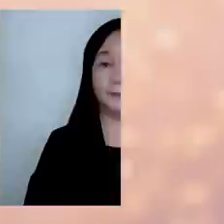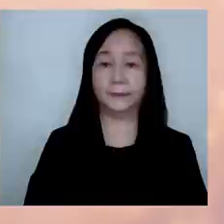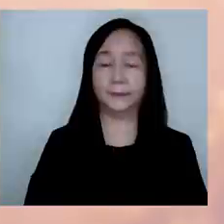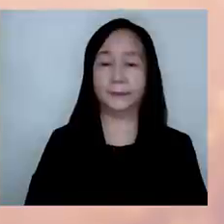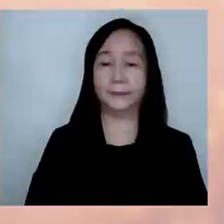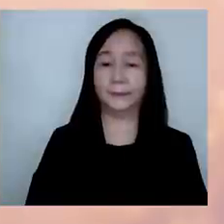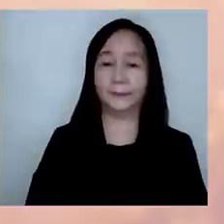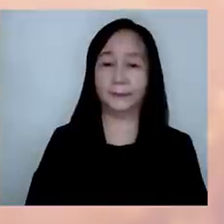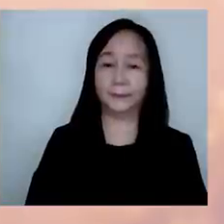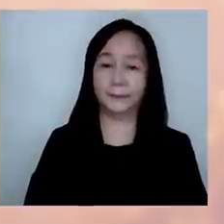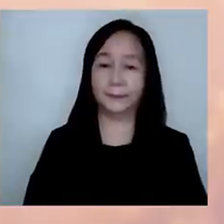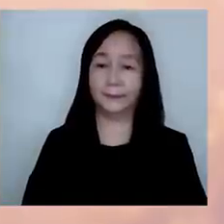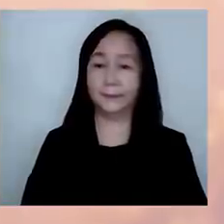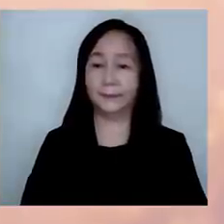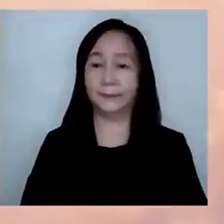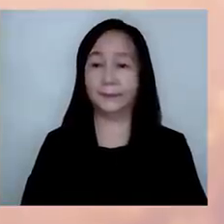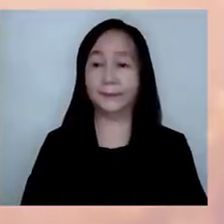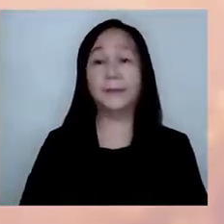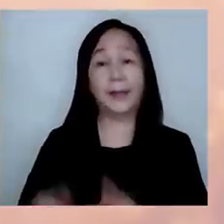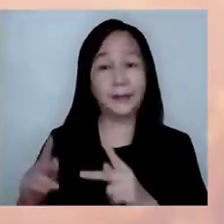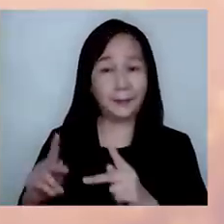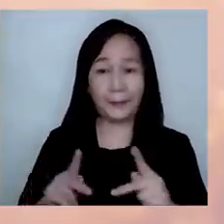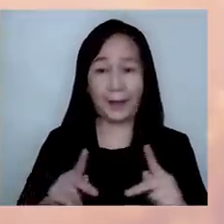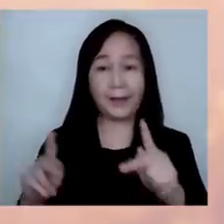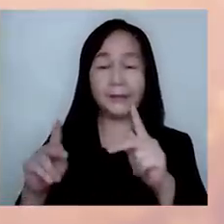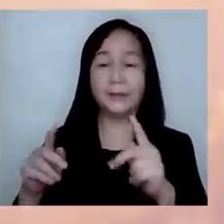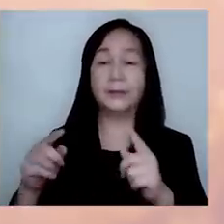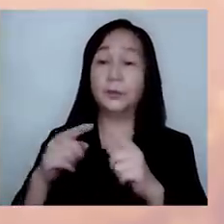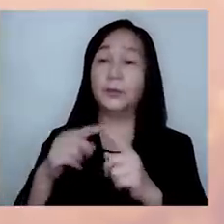the paths to seeing